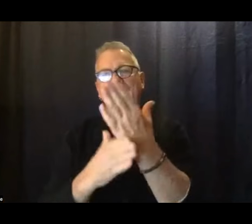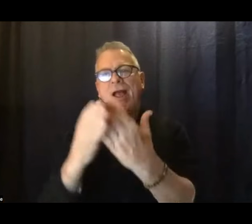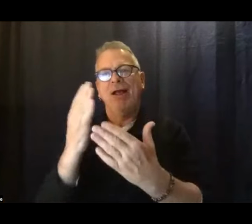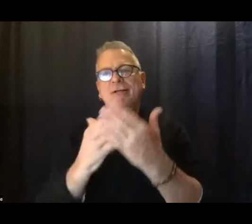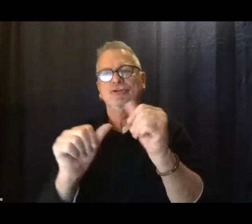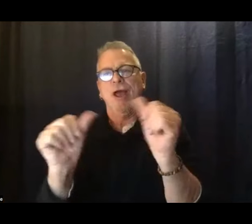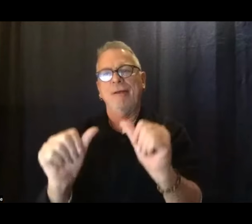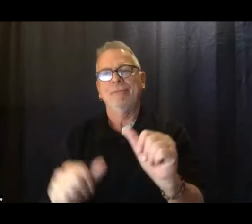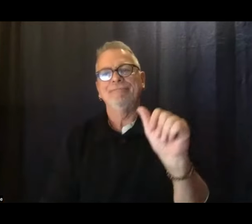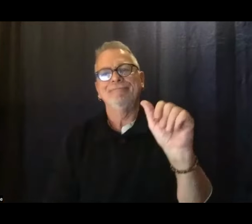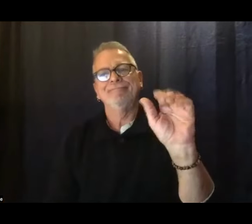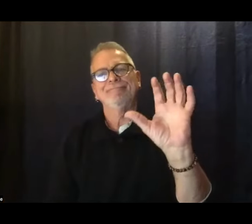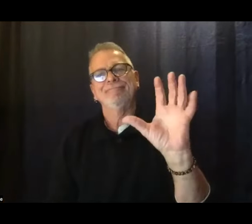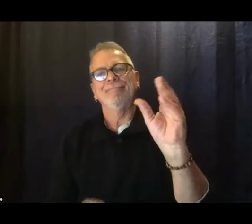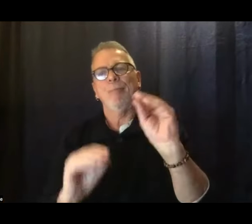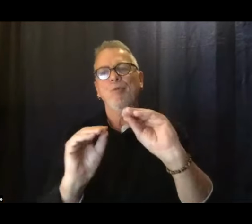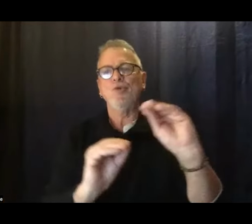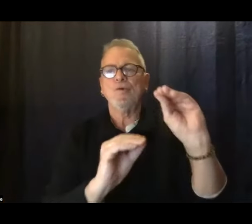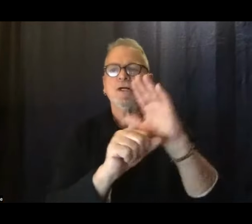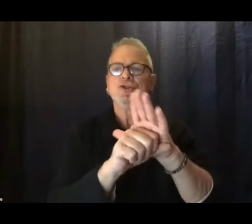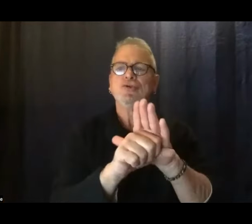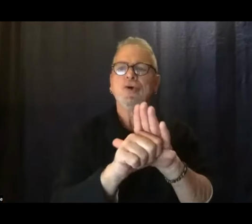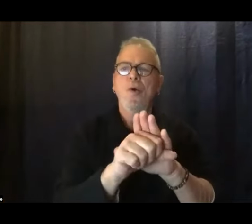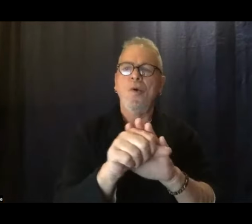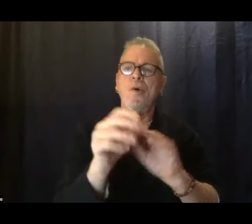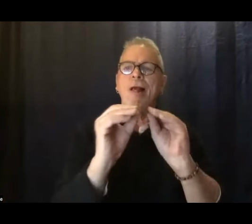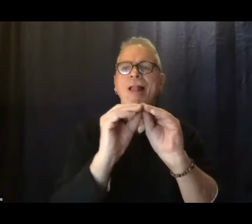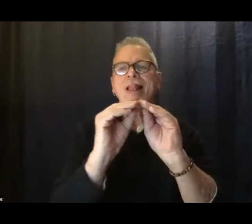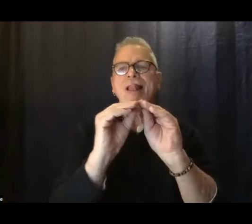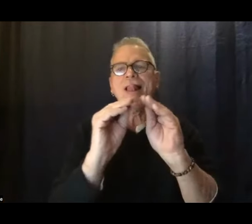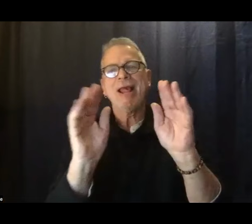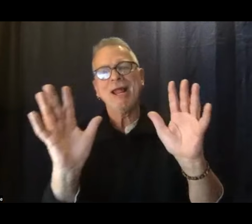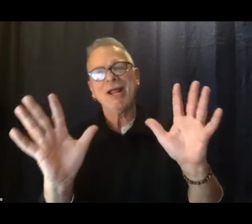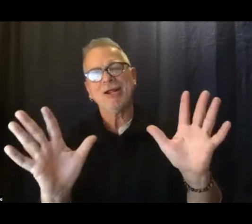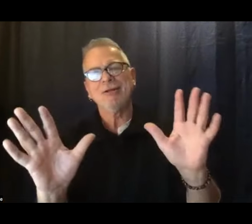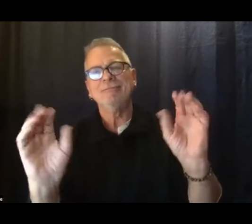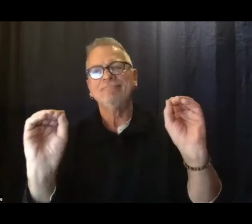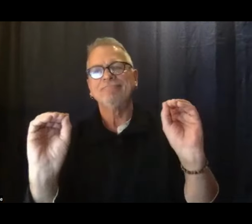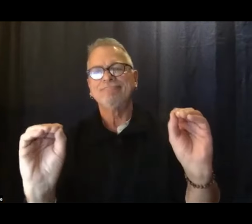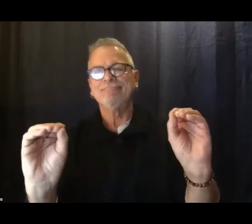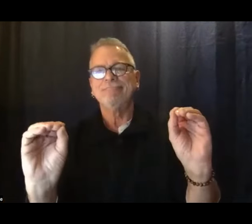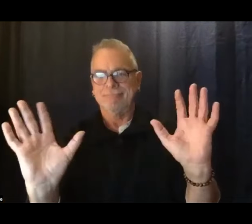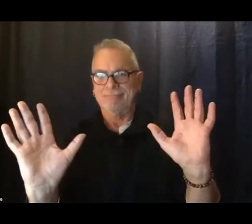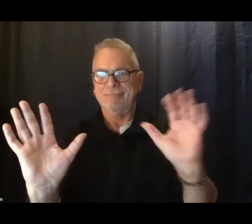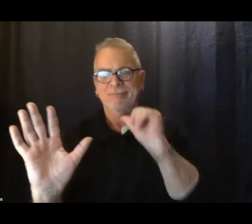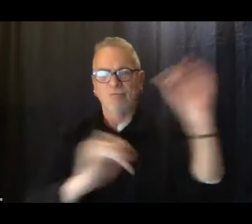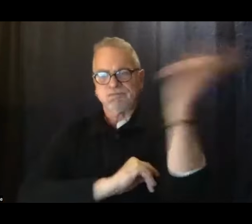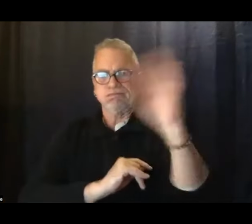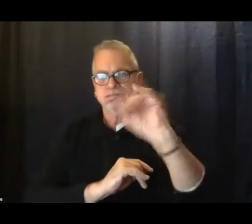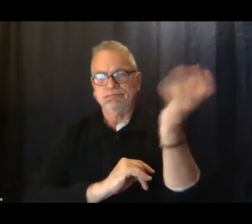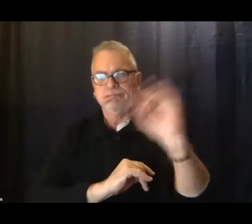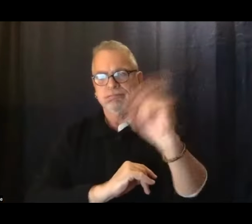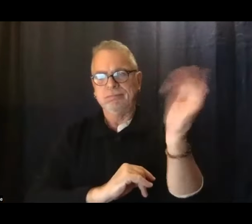And again, that's showing those beautiful hand shapes as slowly produced letters, very clearly.